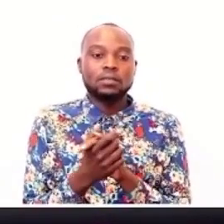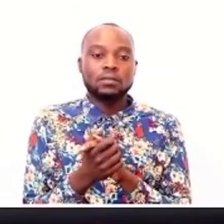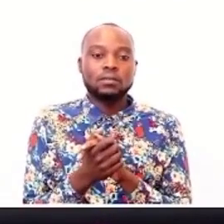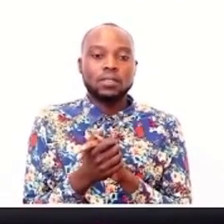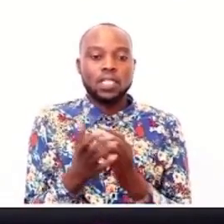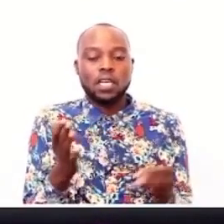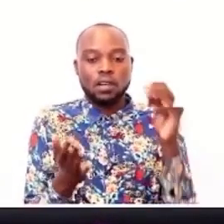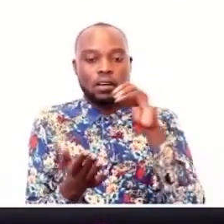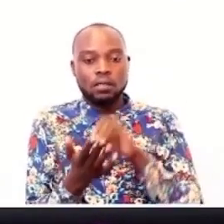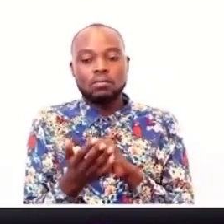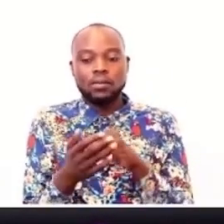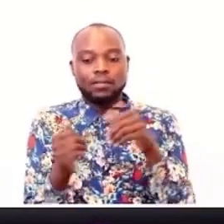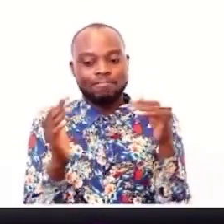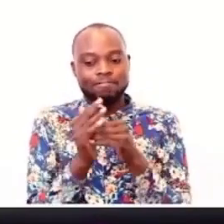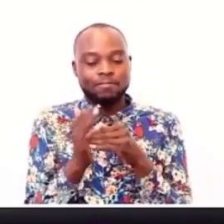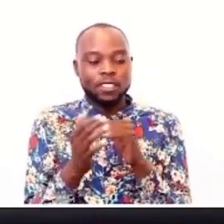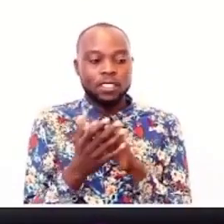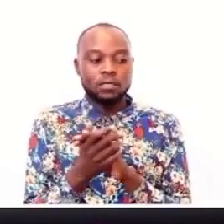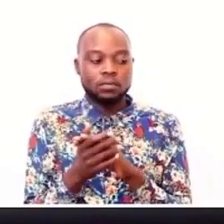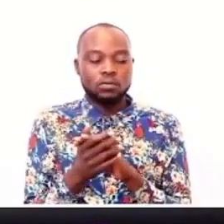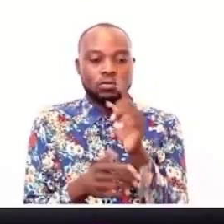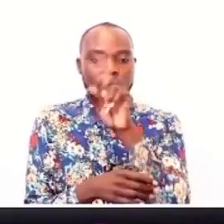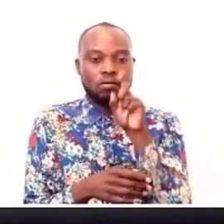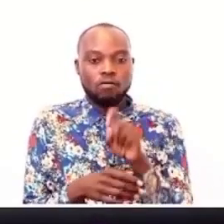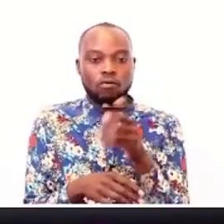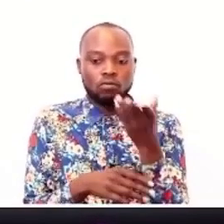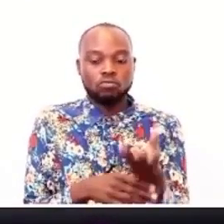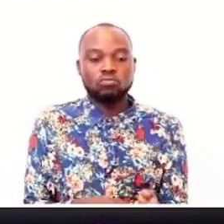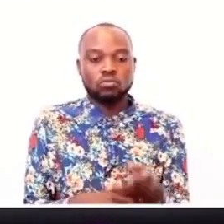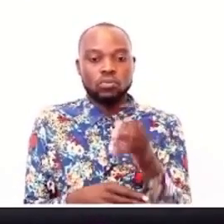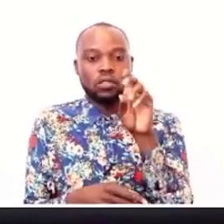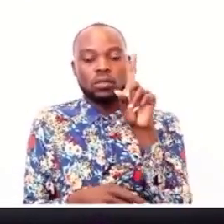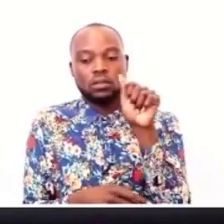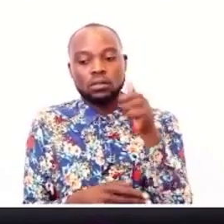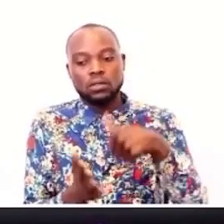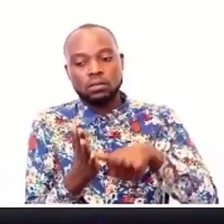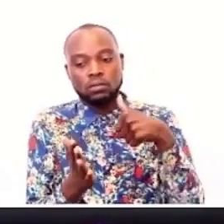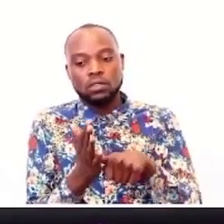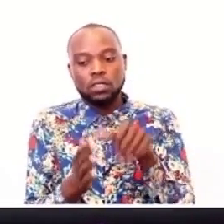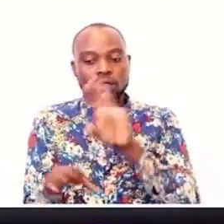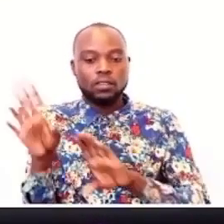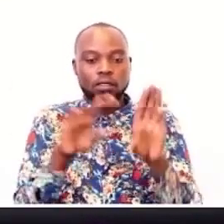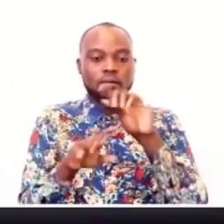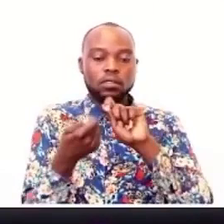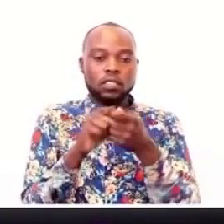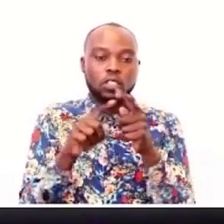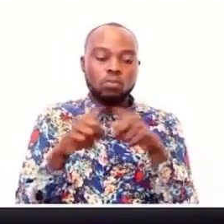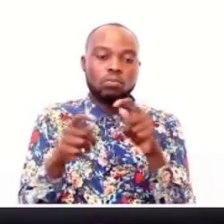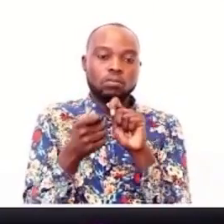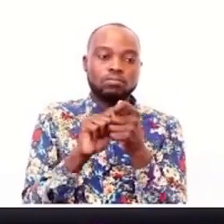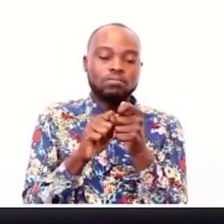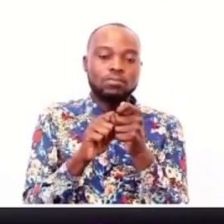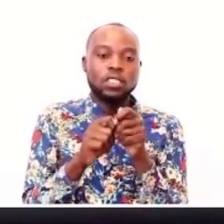also to this question about debt and climate change and just energy transition, because, I was trying to triangulate how